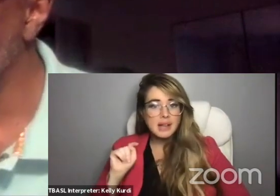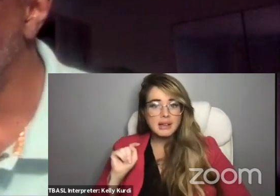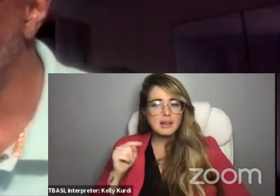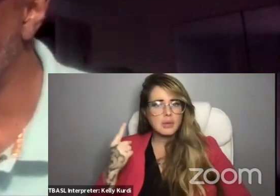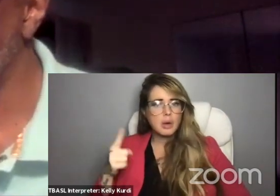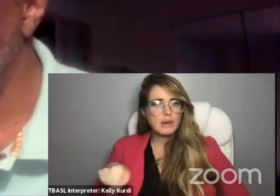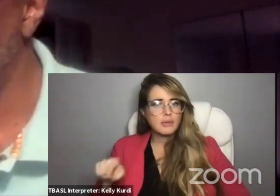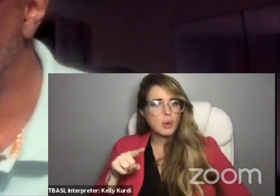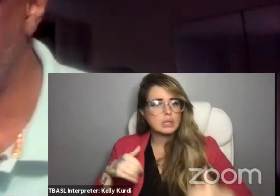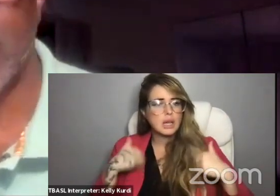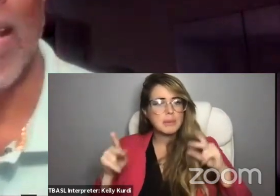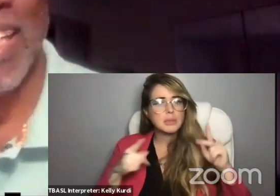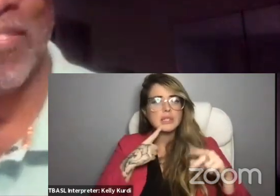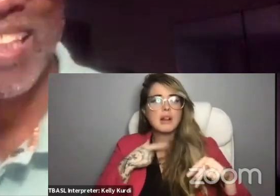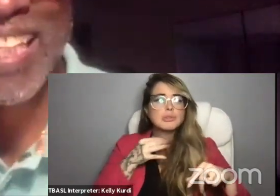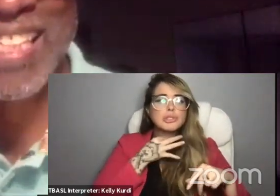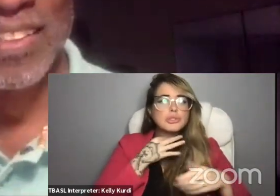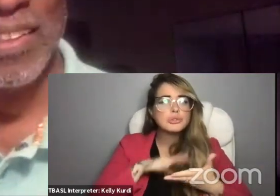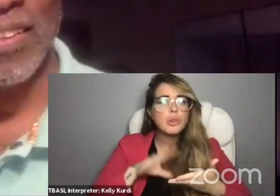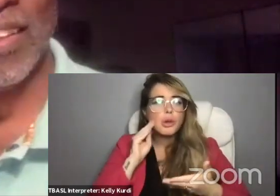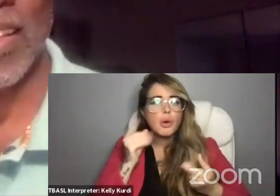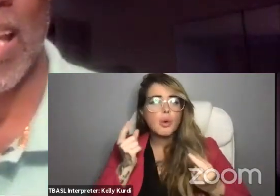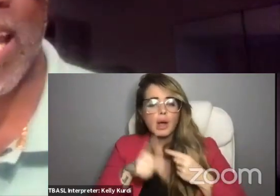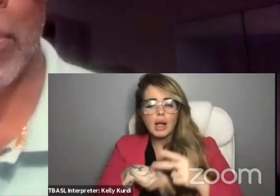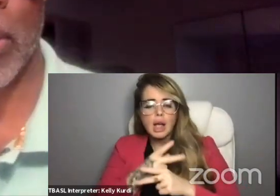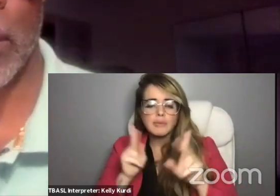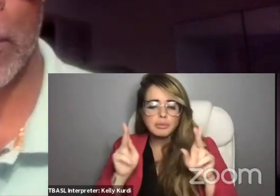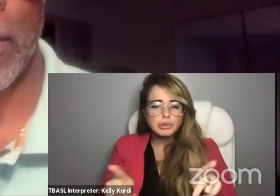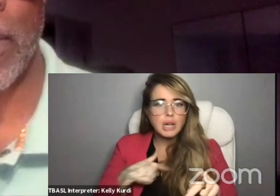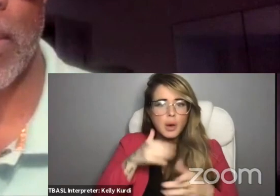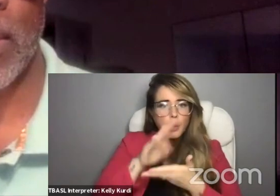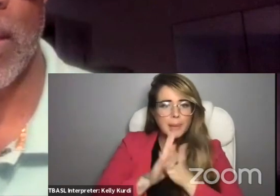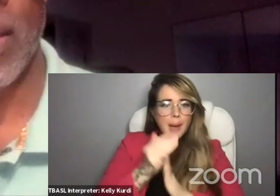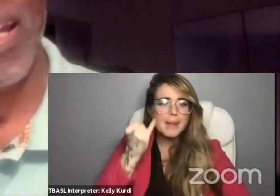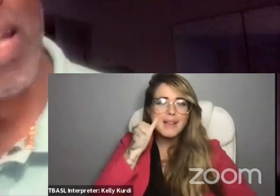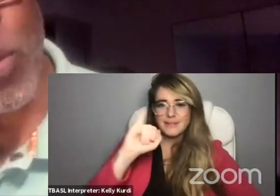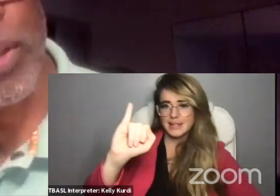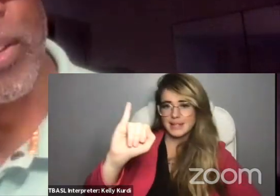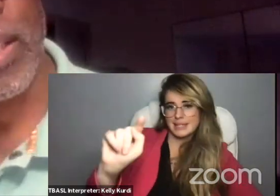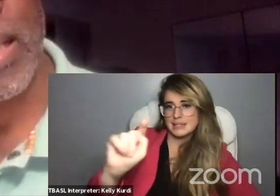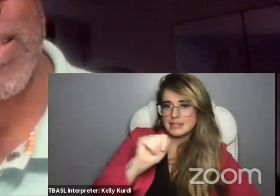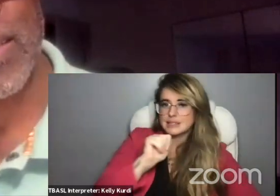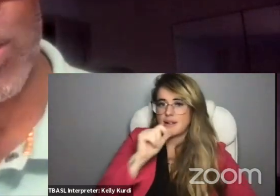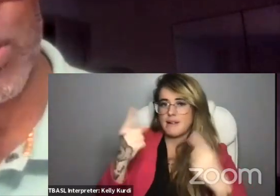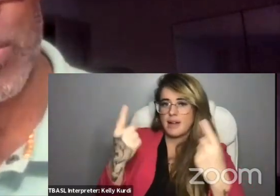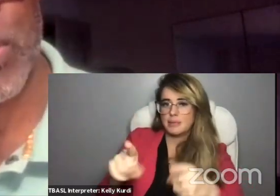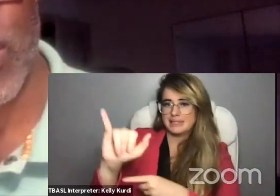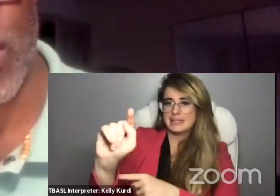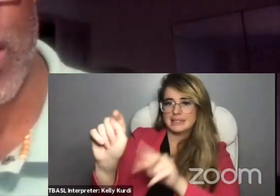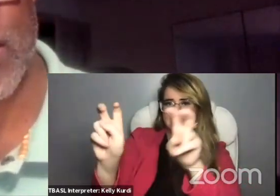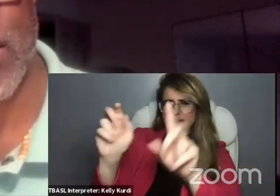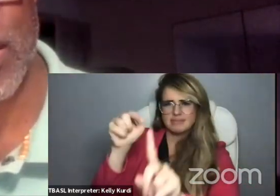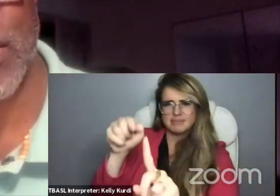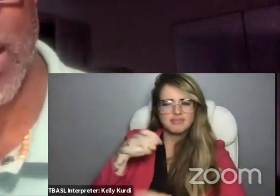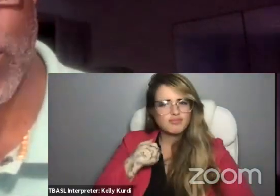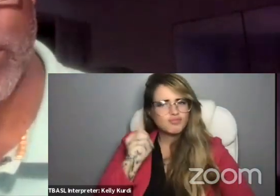know what kind of person I would be if it did not happen. And I wonder, and I guess that's a question we should all